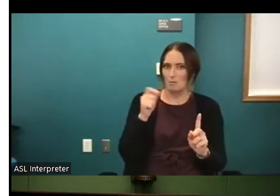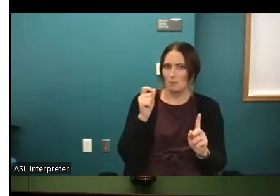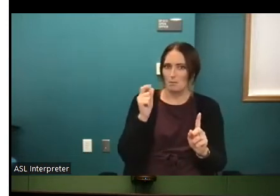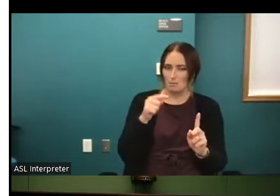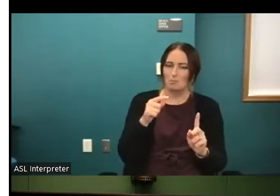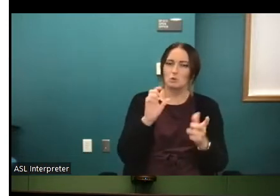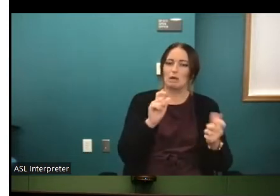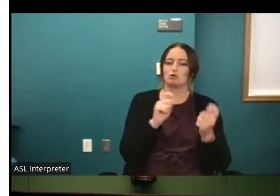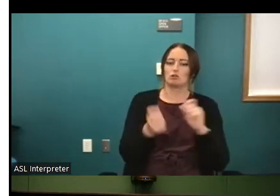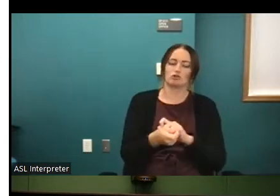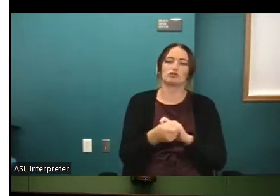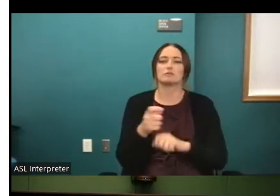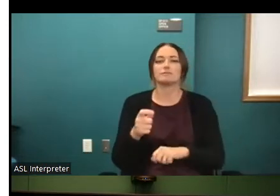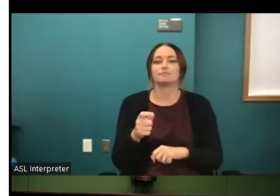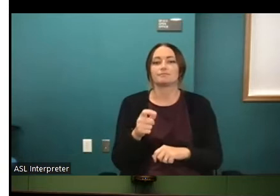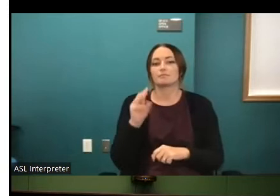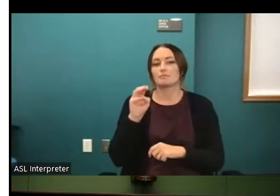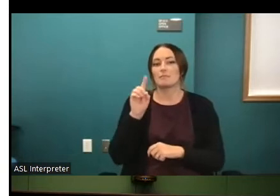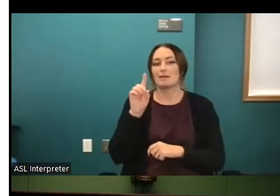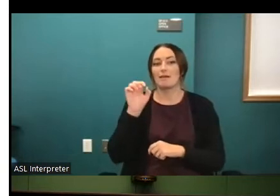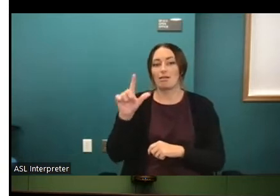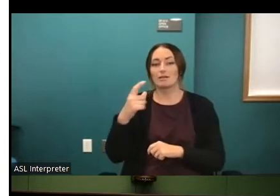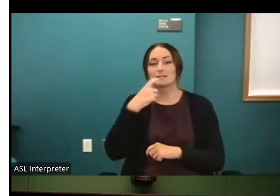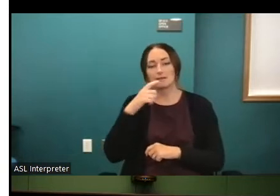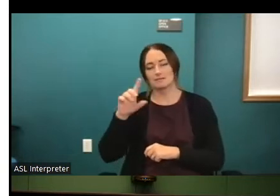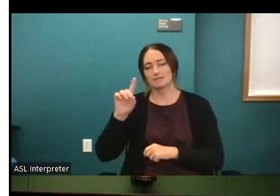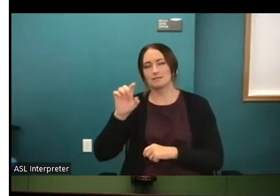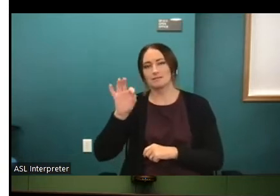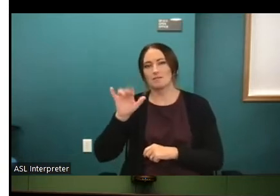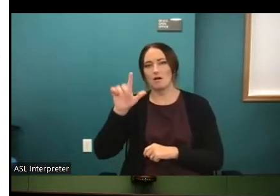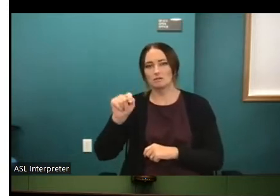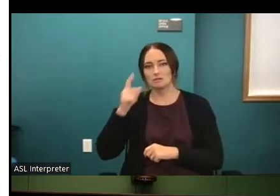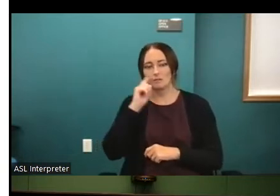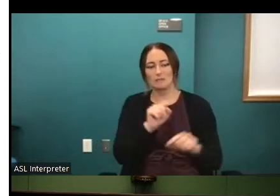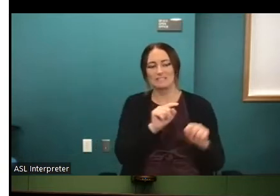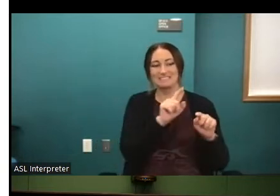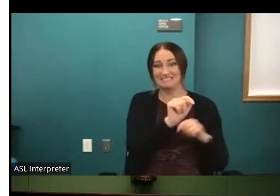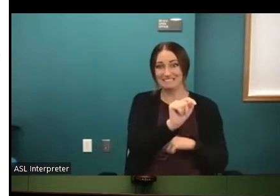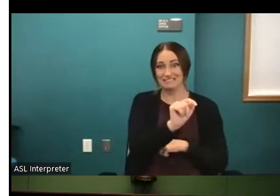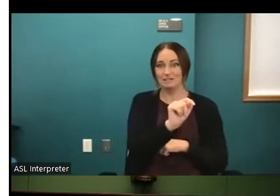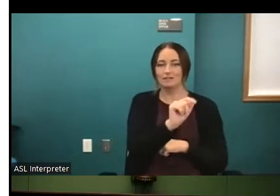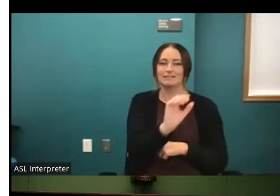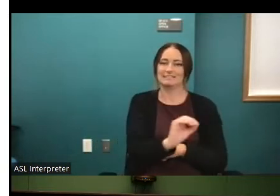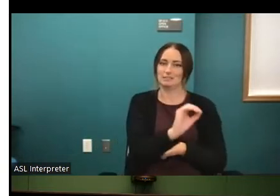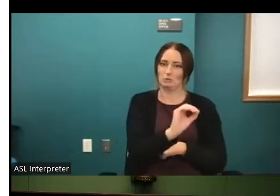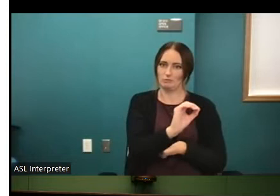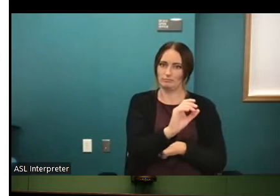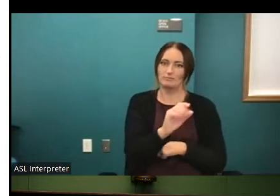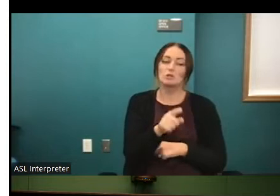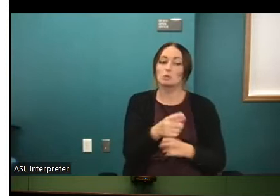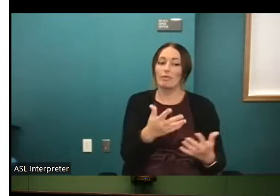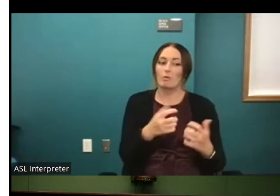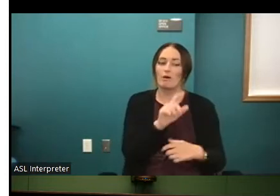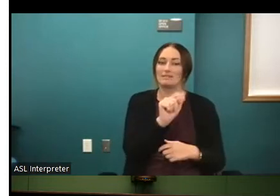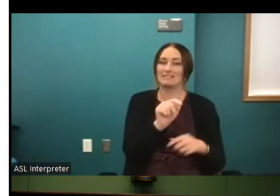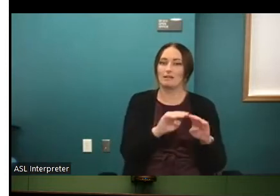Medel recommends that you set the default level, the default for T's to 0. So they're off. They want your T